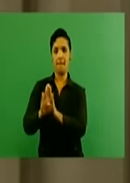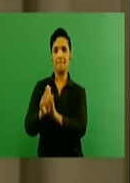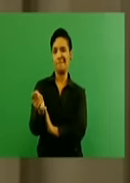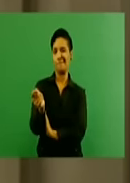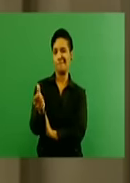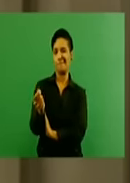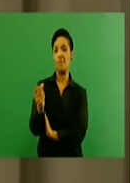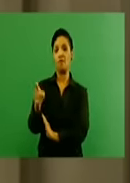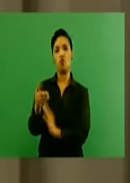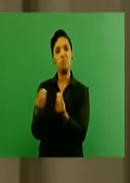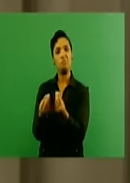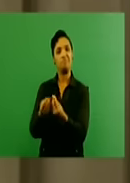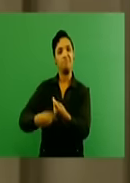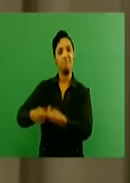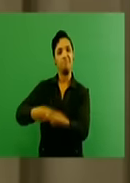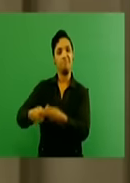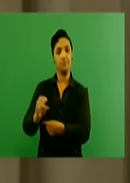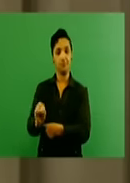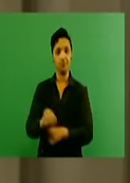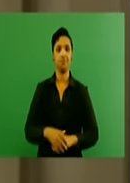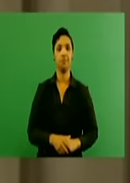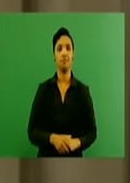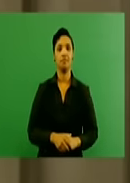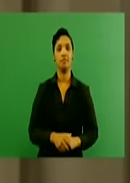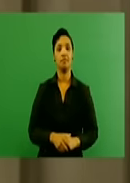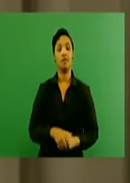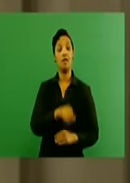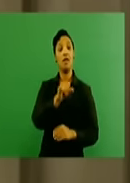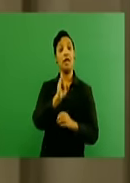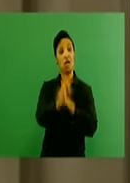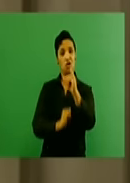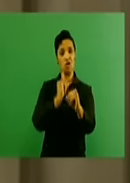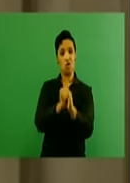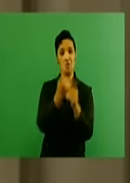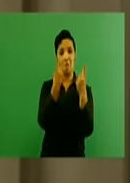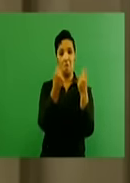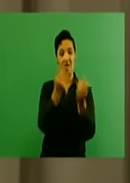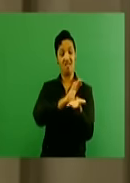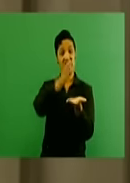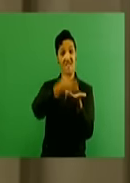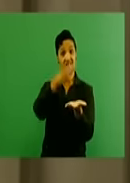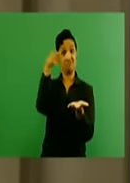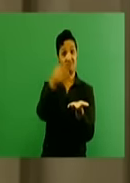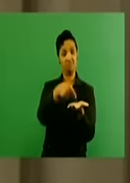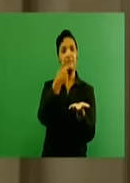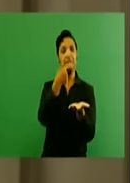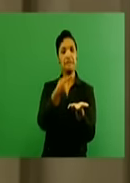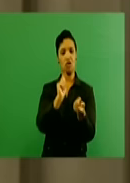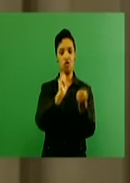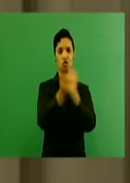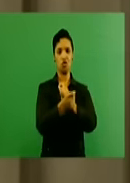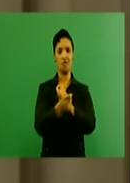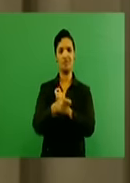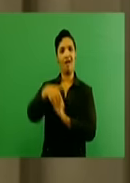in commodity prices. The IMF growth forecasts released earlier this week have revised sub-Saharan